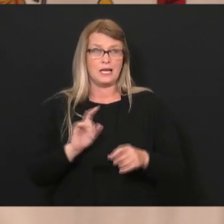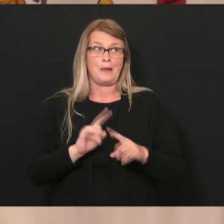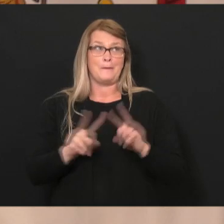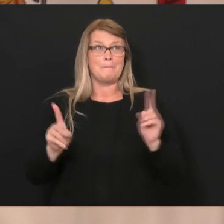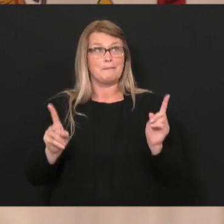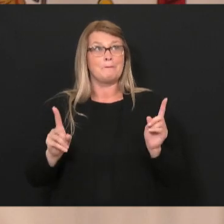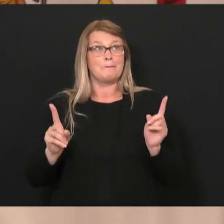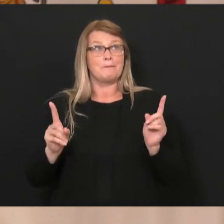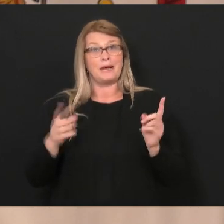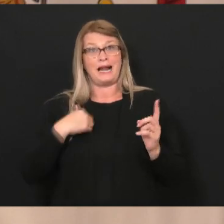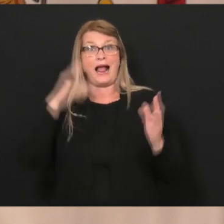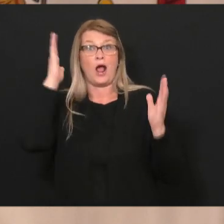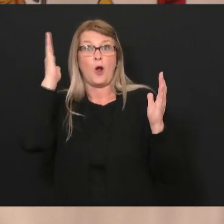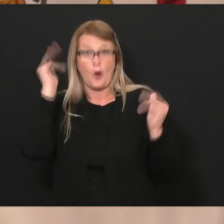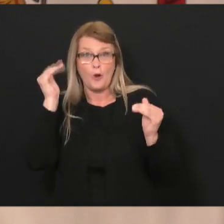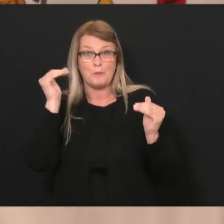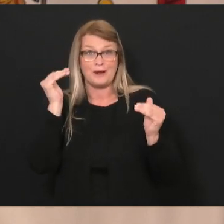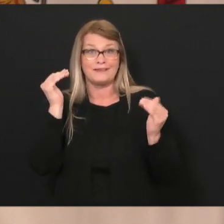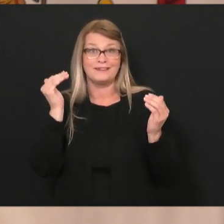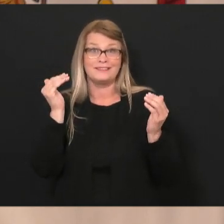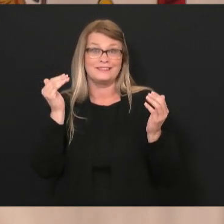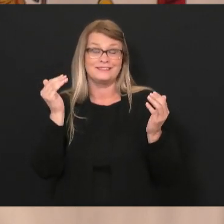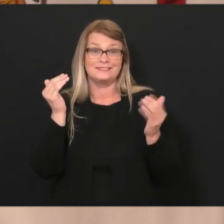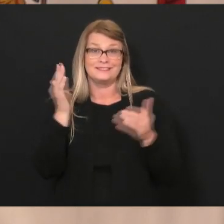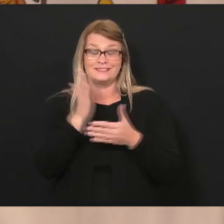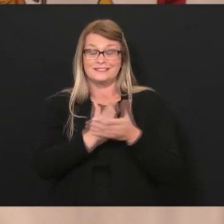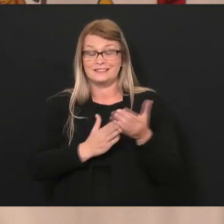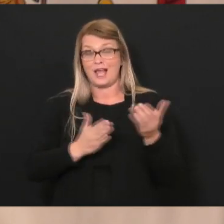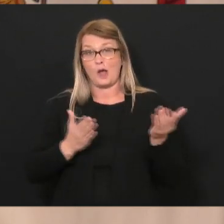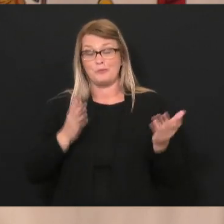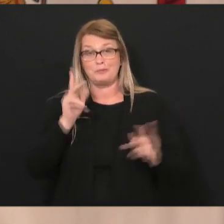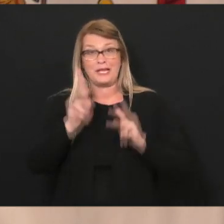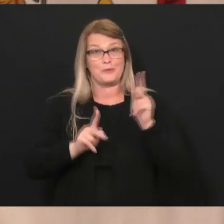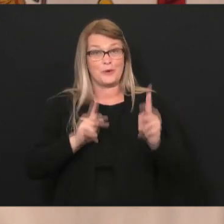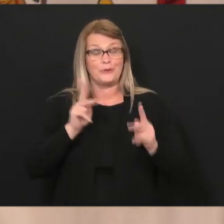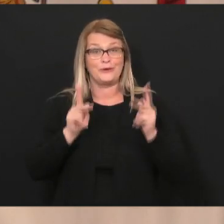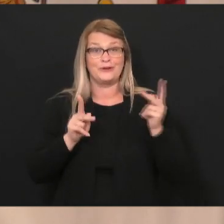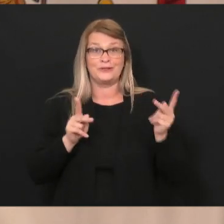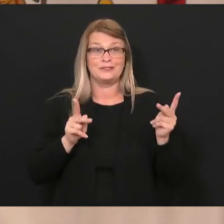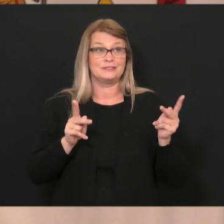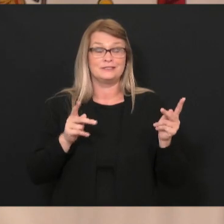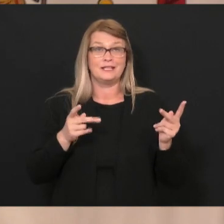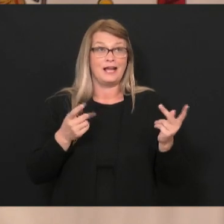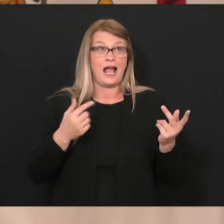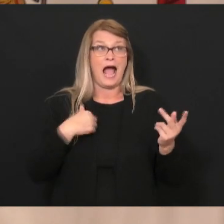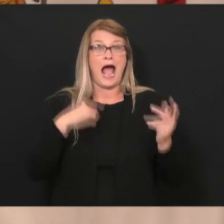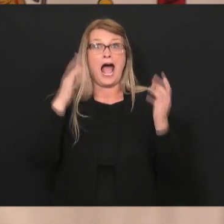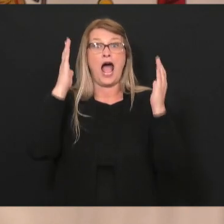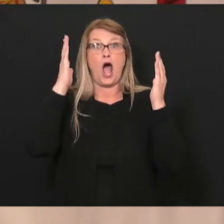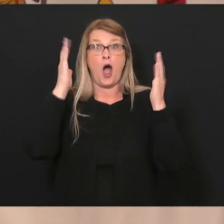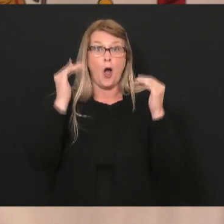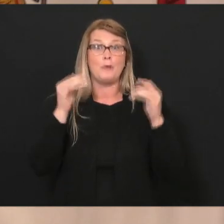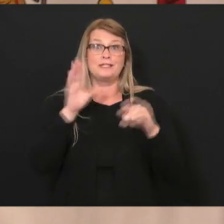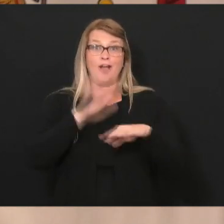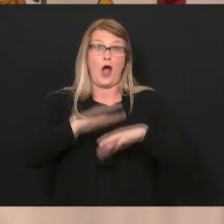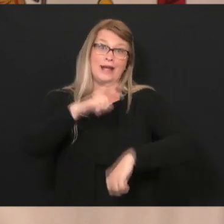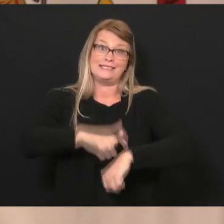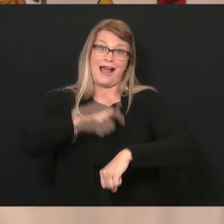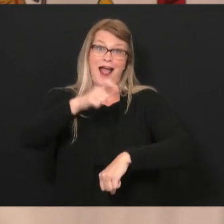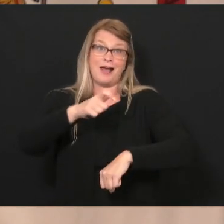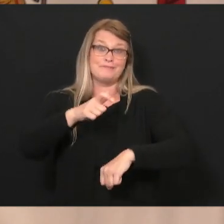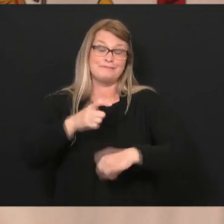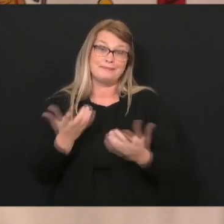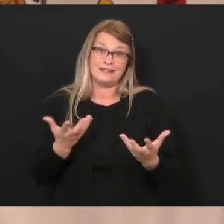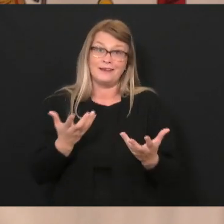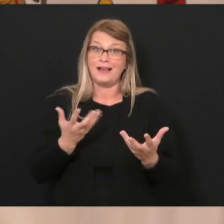way. I'd hope so much, you know, from my standpoint, I'd love to see us have the election on time. Love for everybody to come